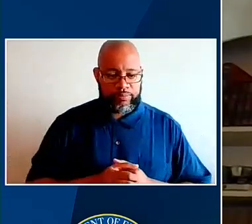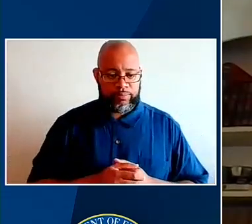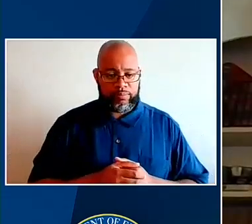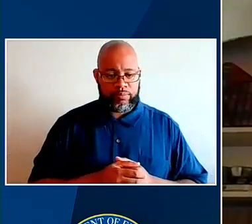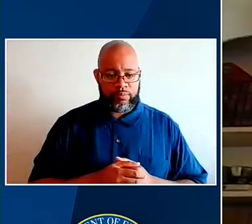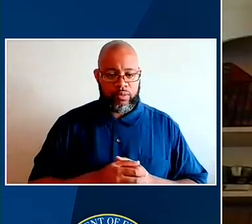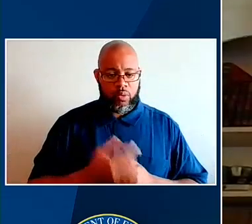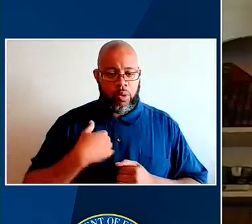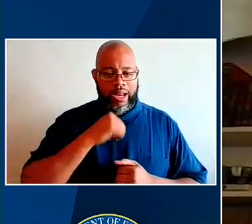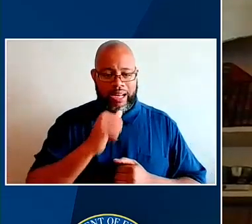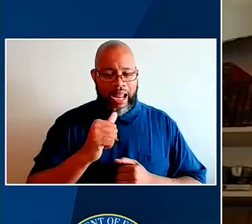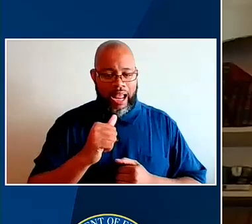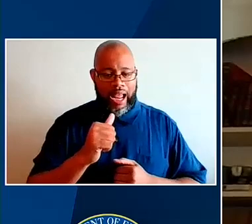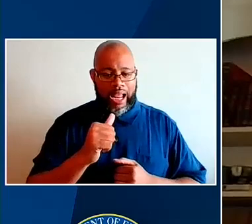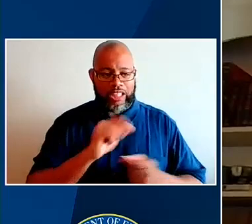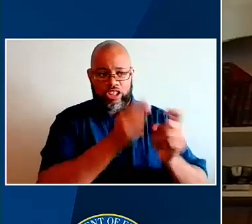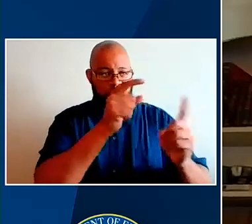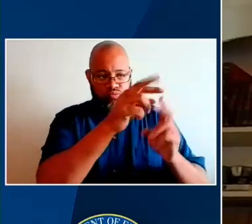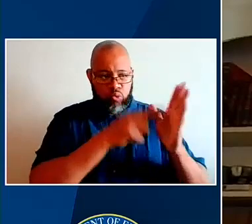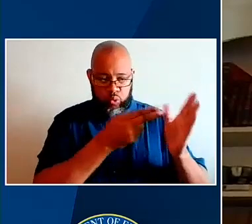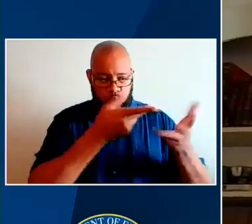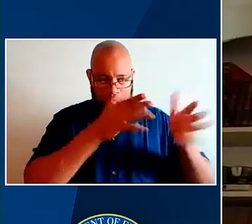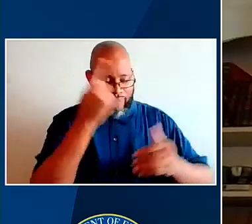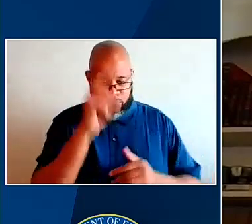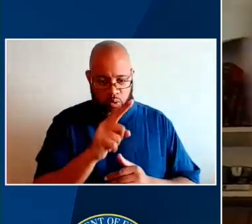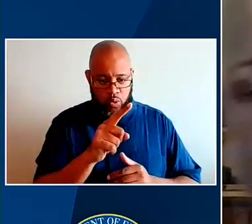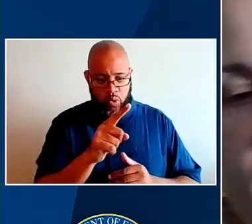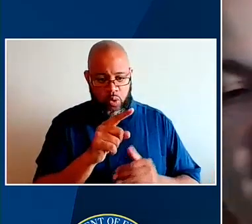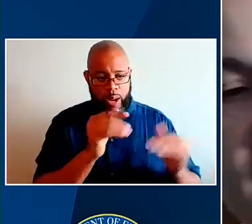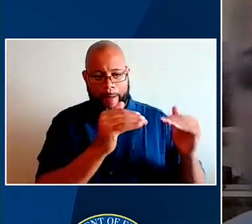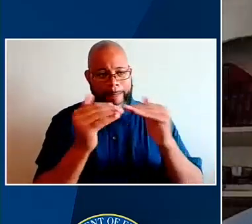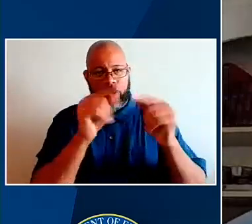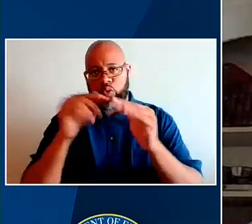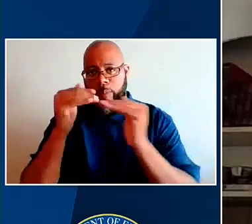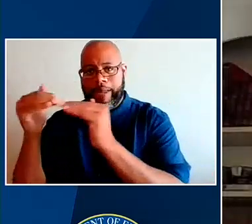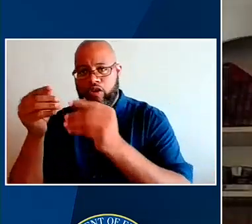We are not amenable to changing that rule to allow for peer-to-peer transactions.